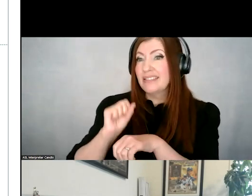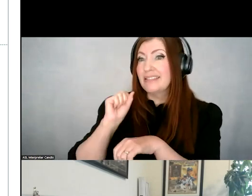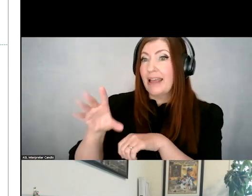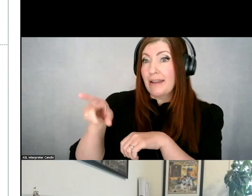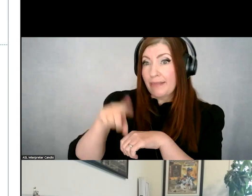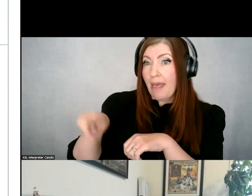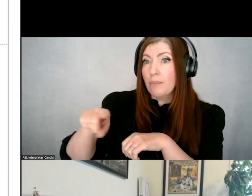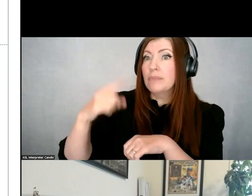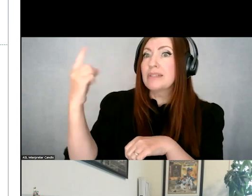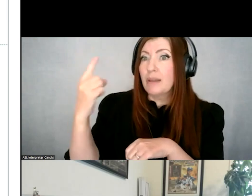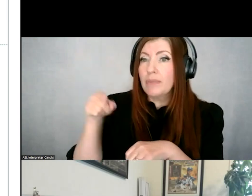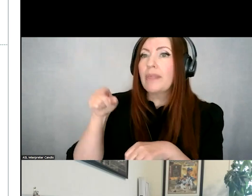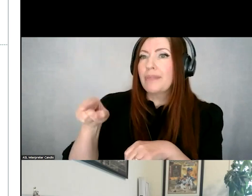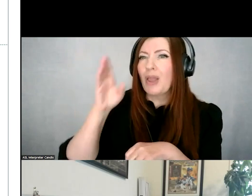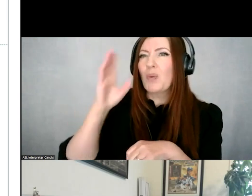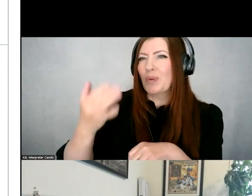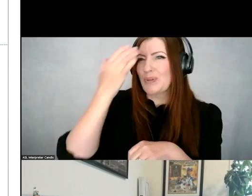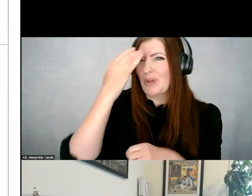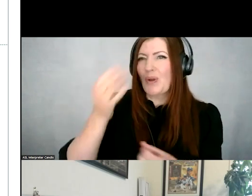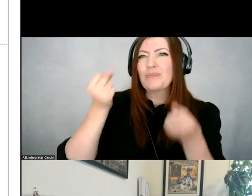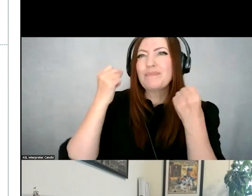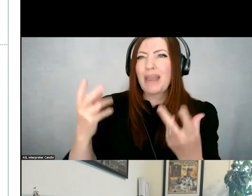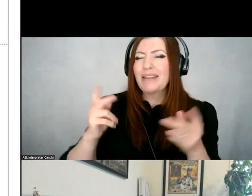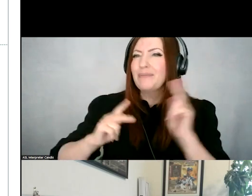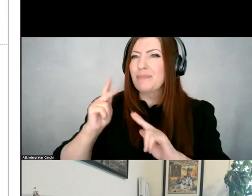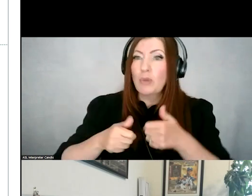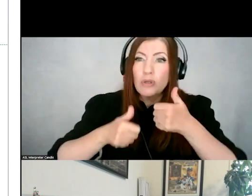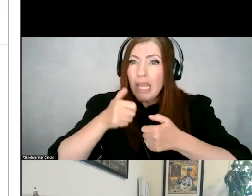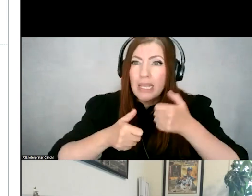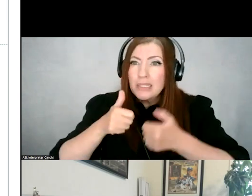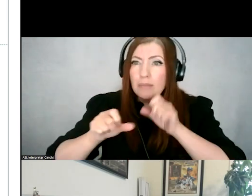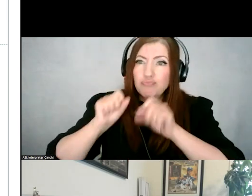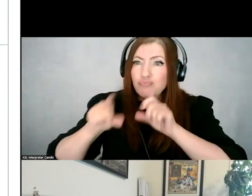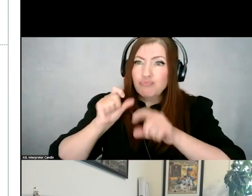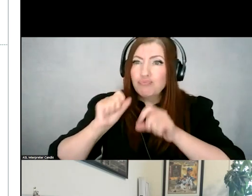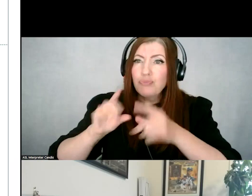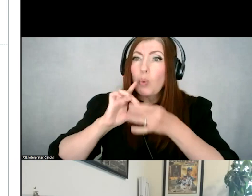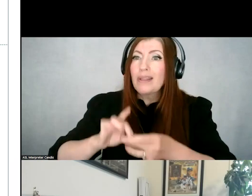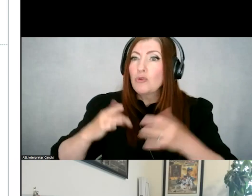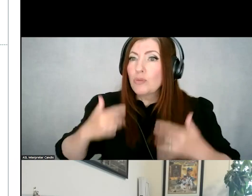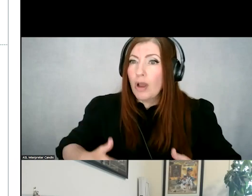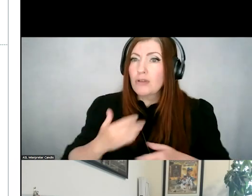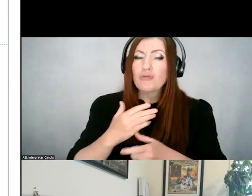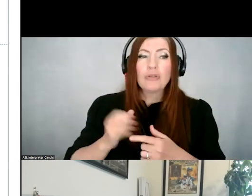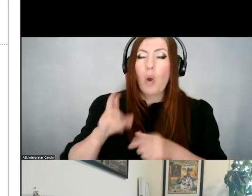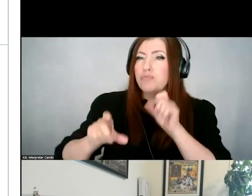might know that multiple people are texting in about depression, or maybe they're texting in about financial loss. And then